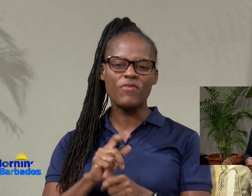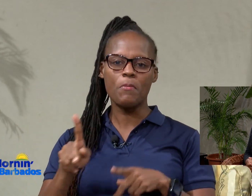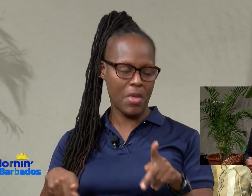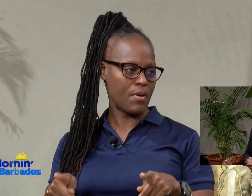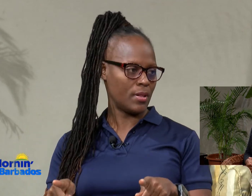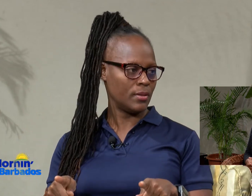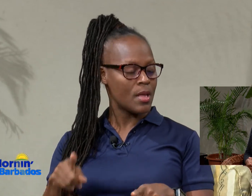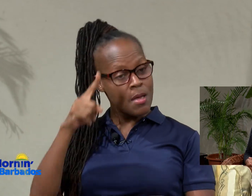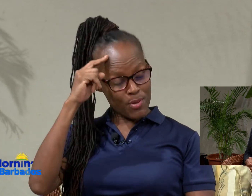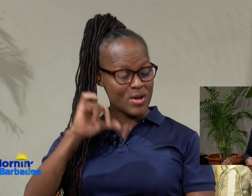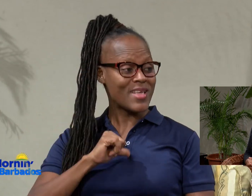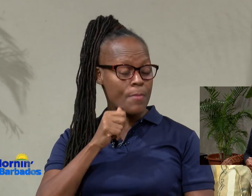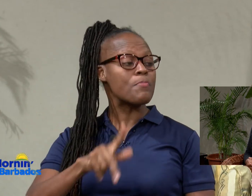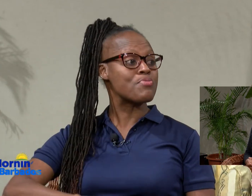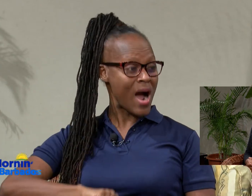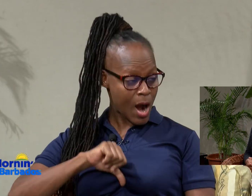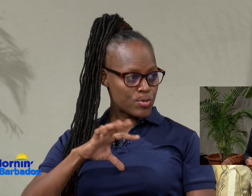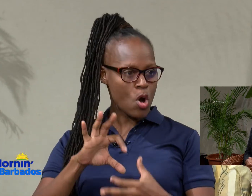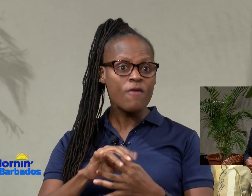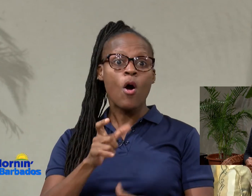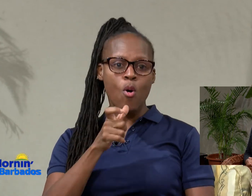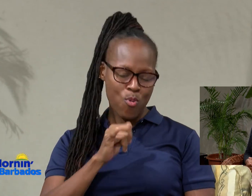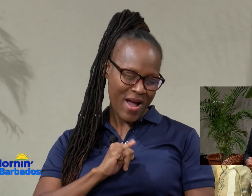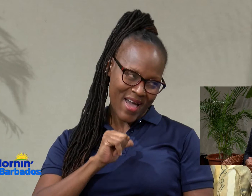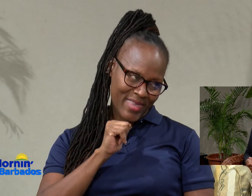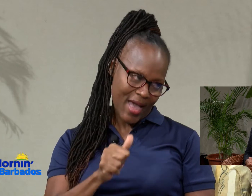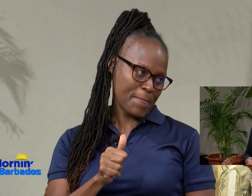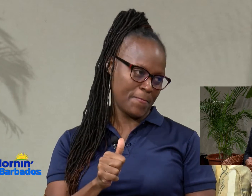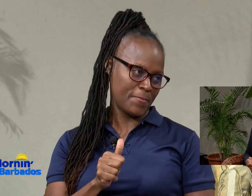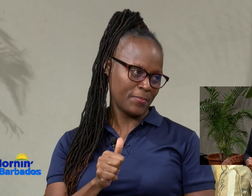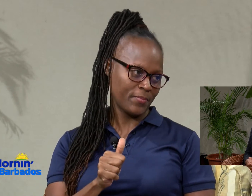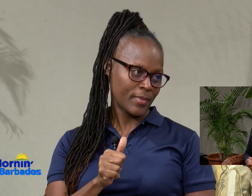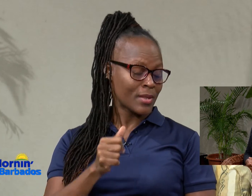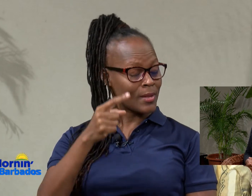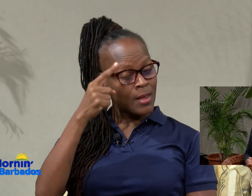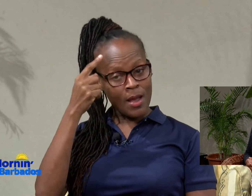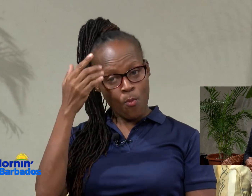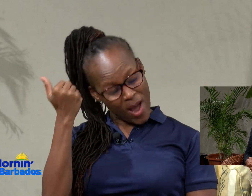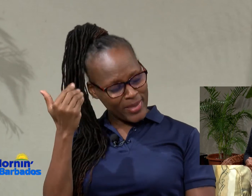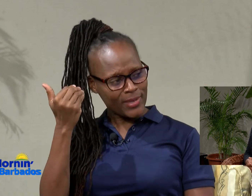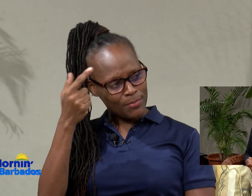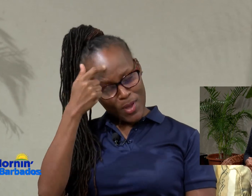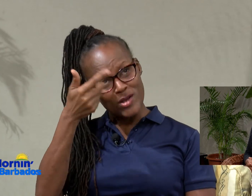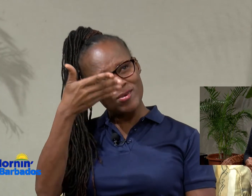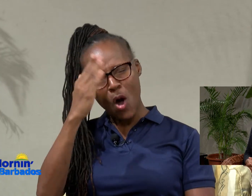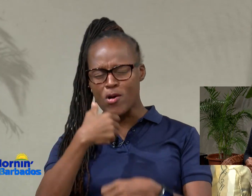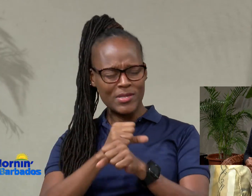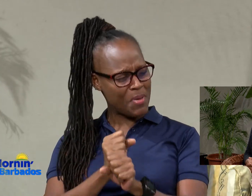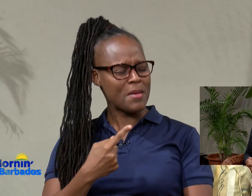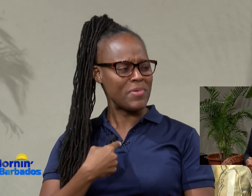There's nothing to be afraid of, because I am proud of who I am.